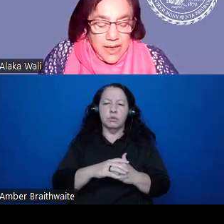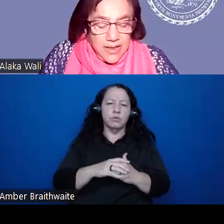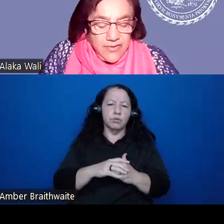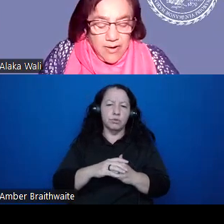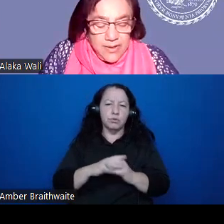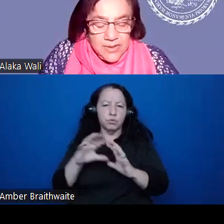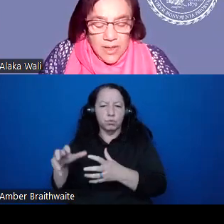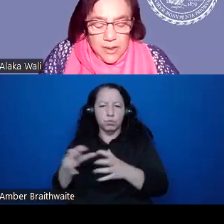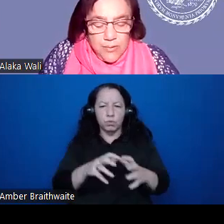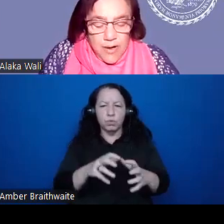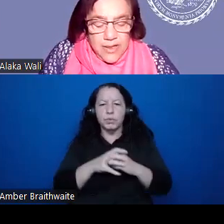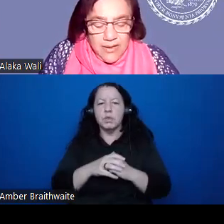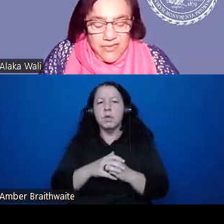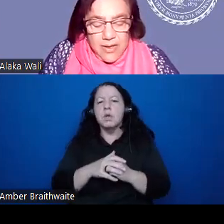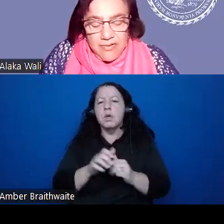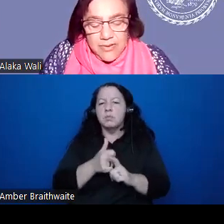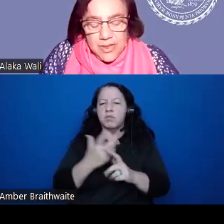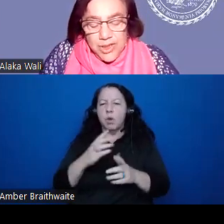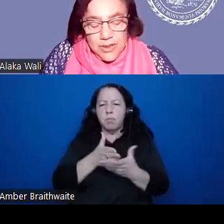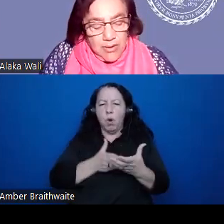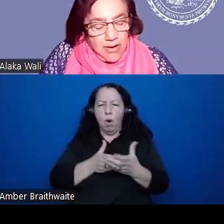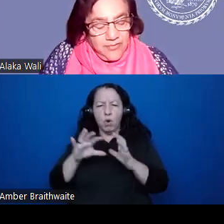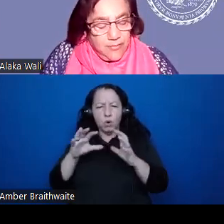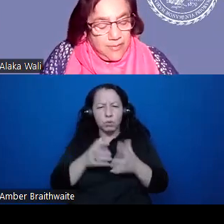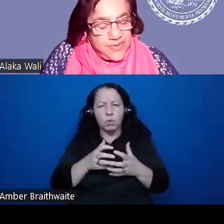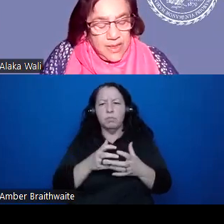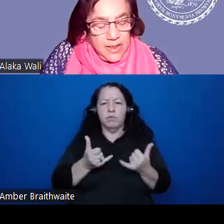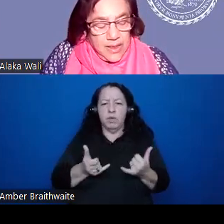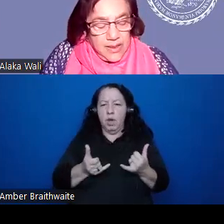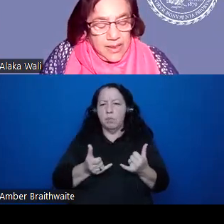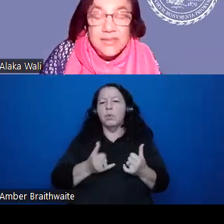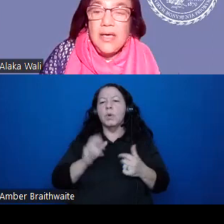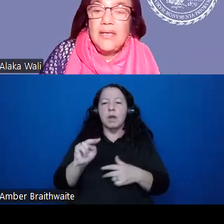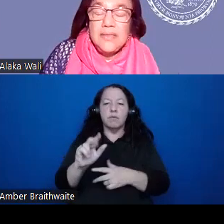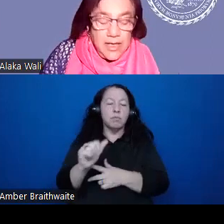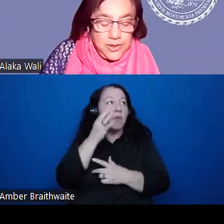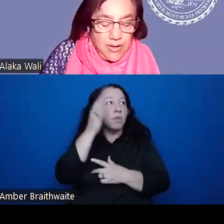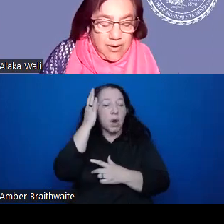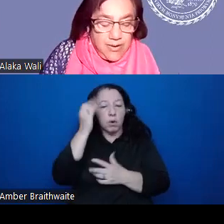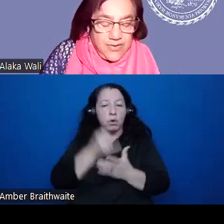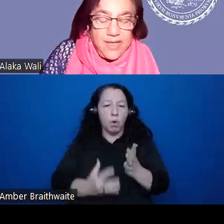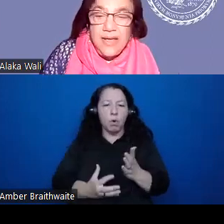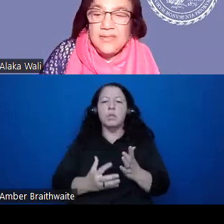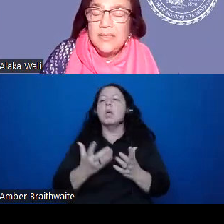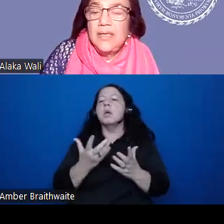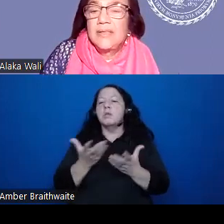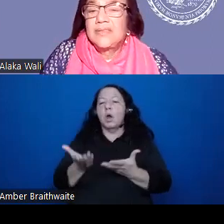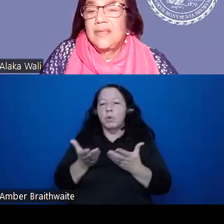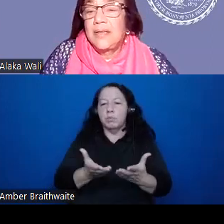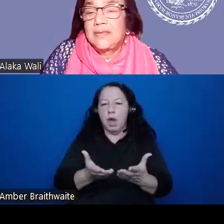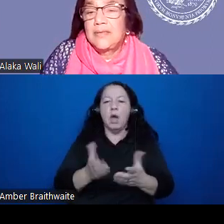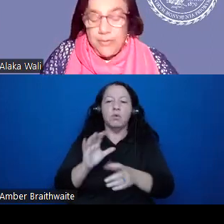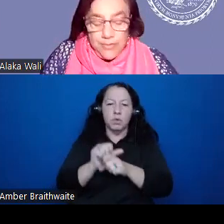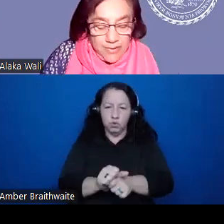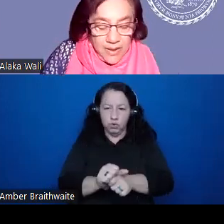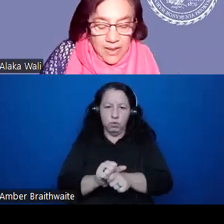contemporary Native artists who are innovating with traditional art forms, in his case, ledger art of the Plains Indians